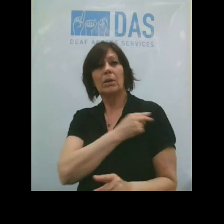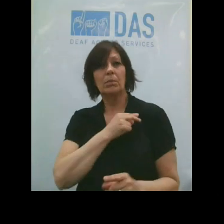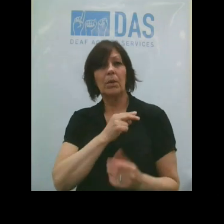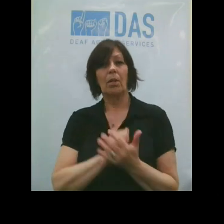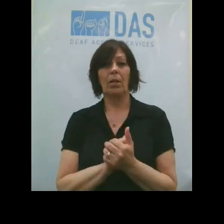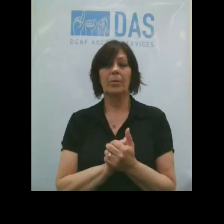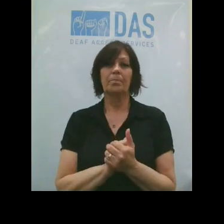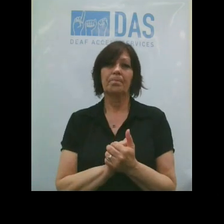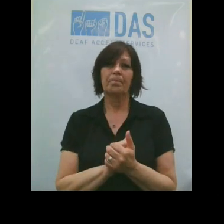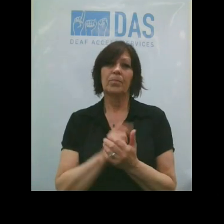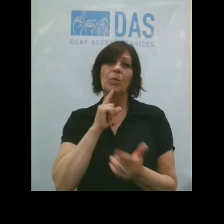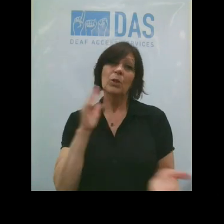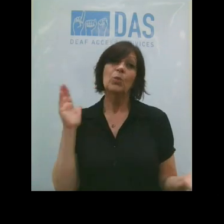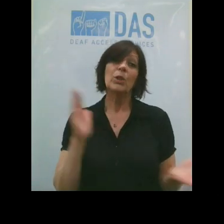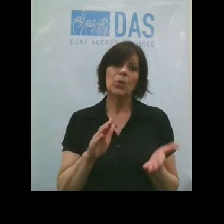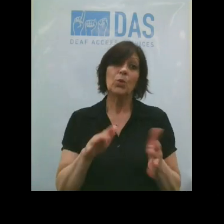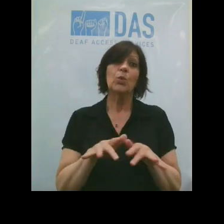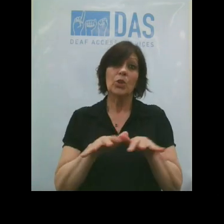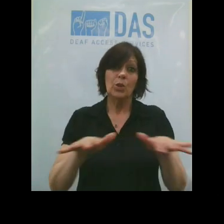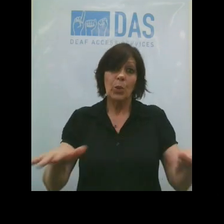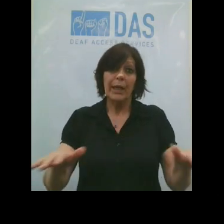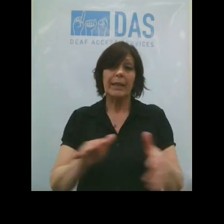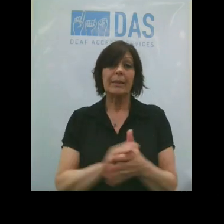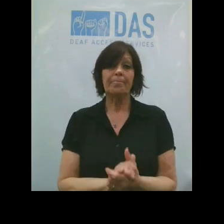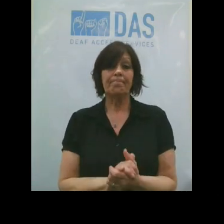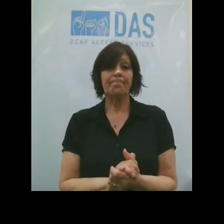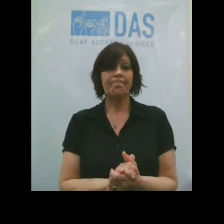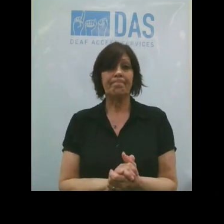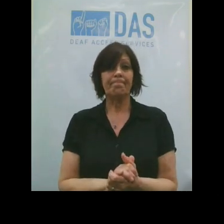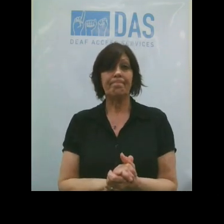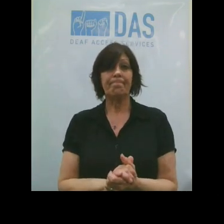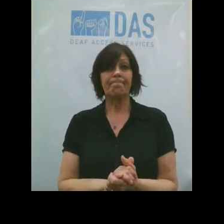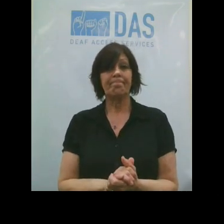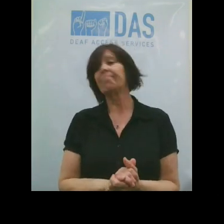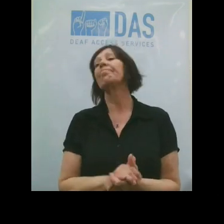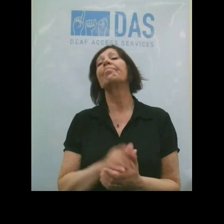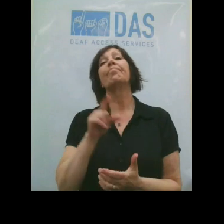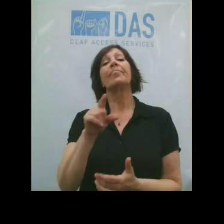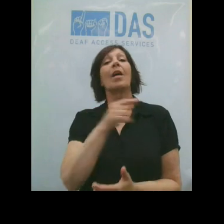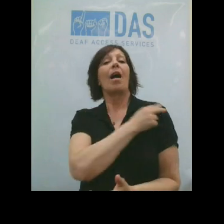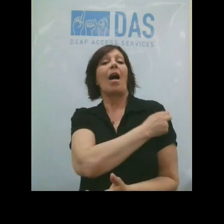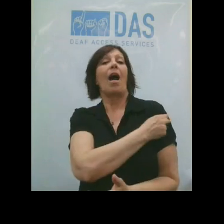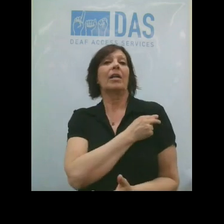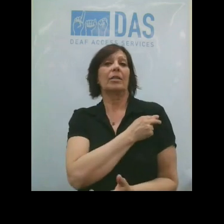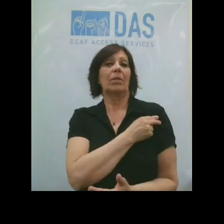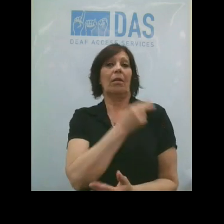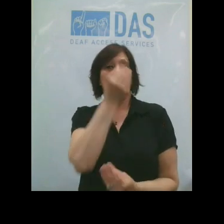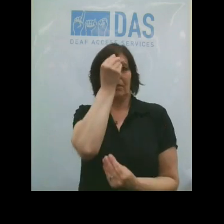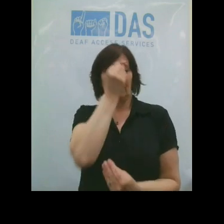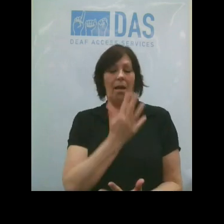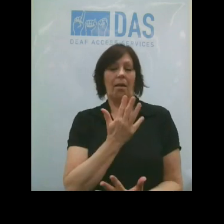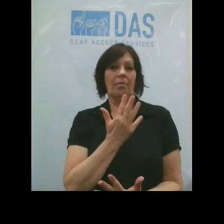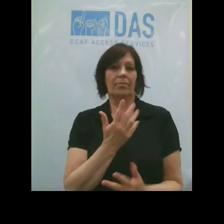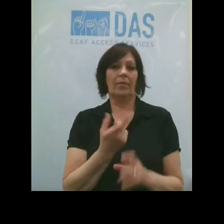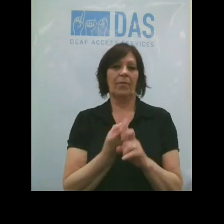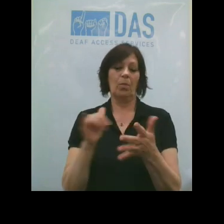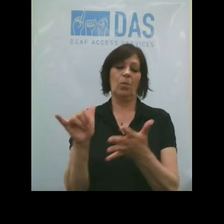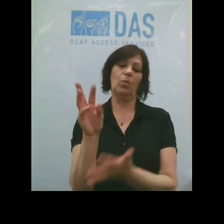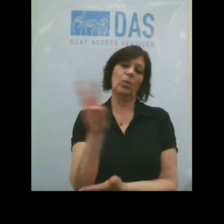just reduce the overall spread of the coronavirus. Here is the hospital data for Western New York as